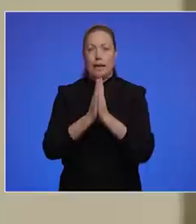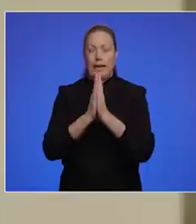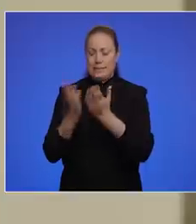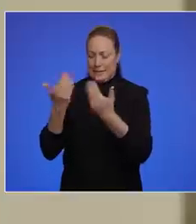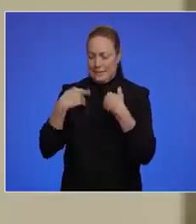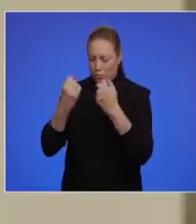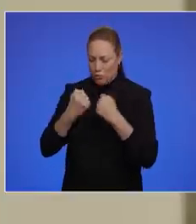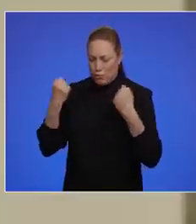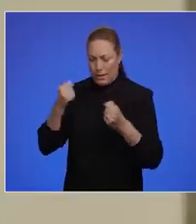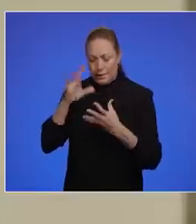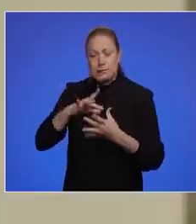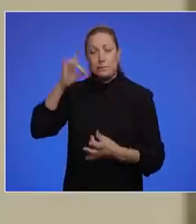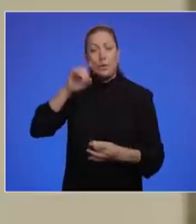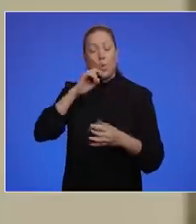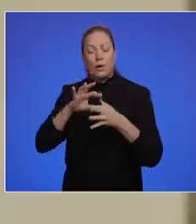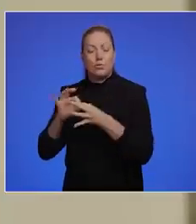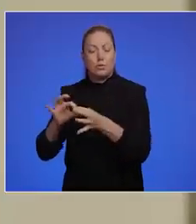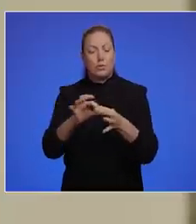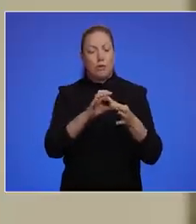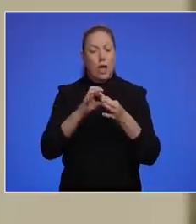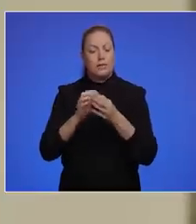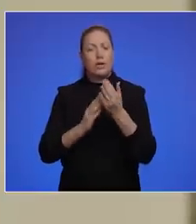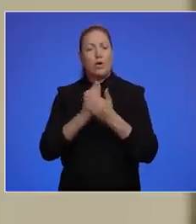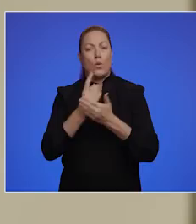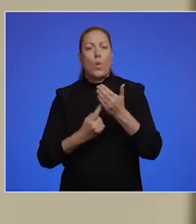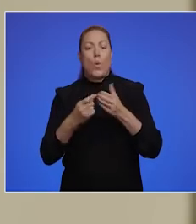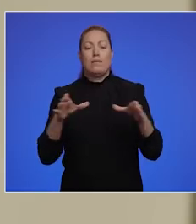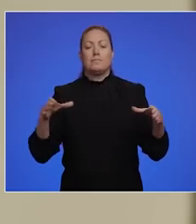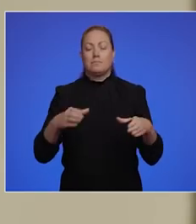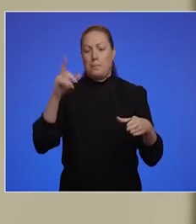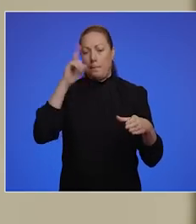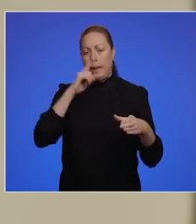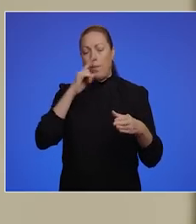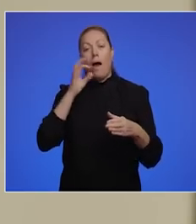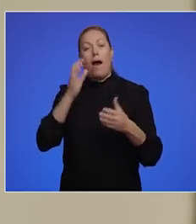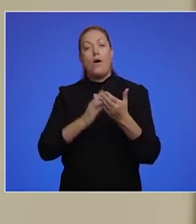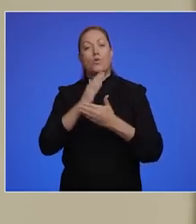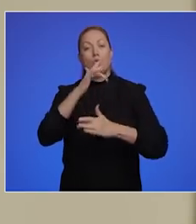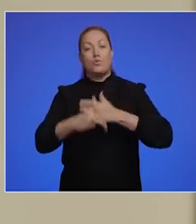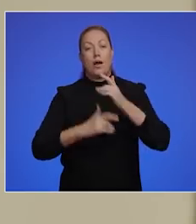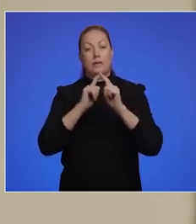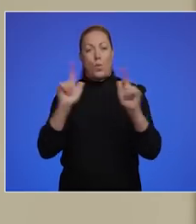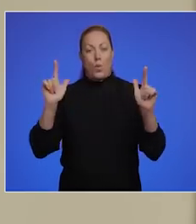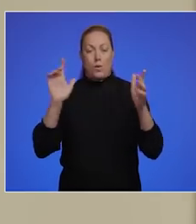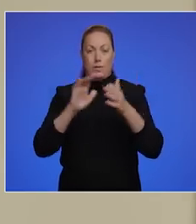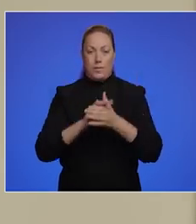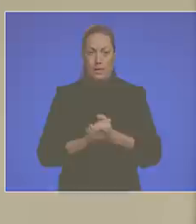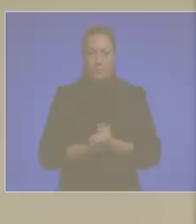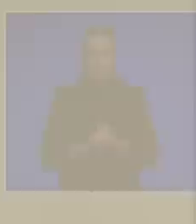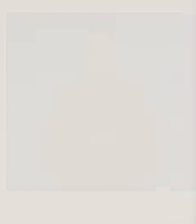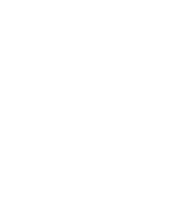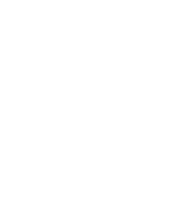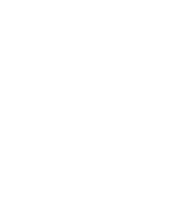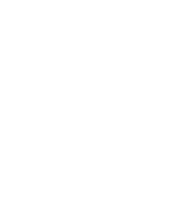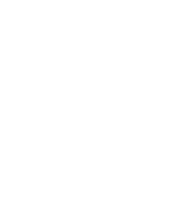Strengthen us in faith And spirit That we might be united As one people And we ask this Through Christ our Lord Amen Amen